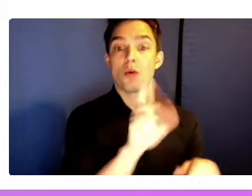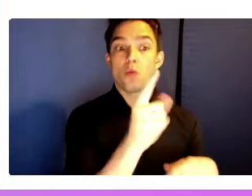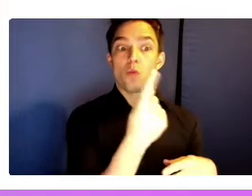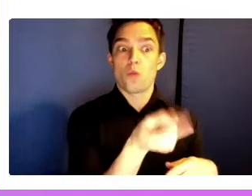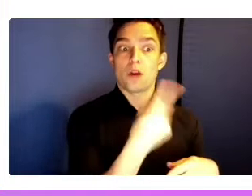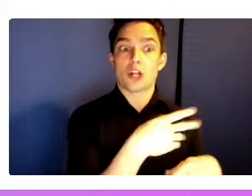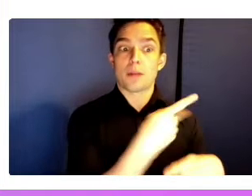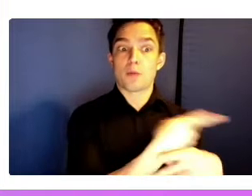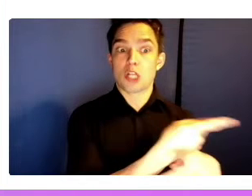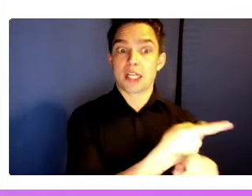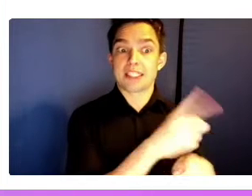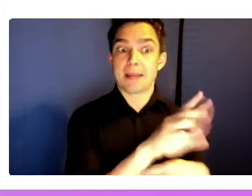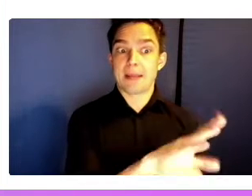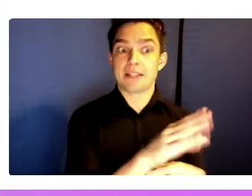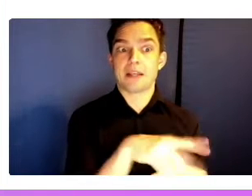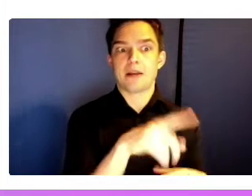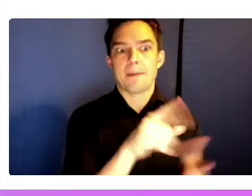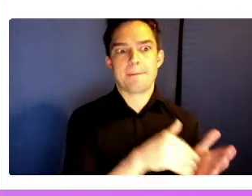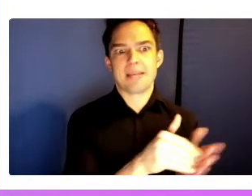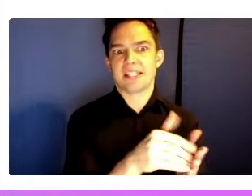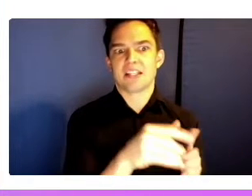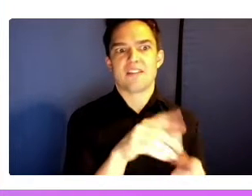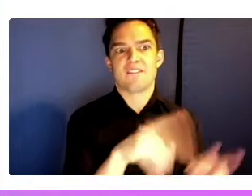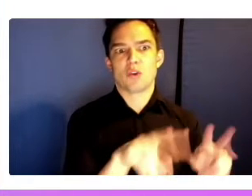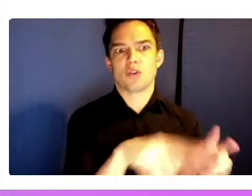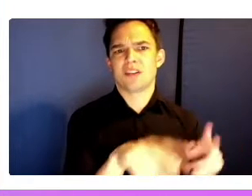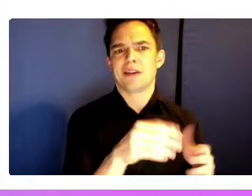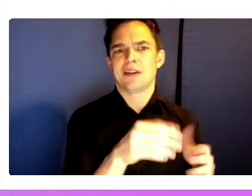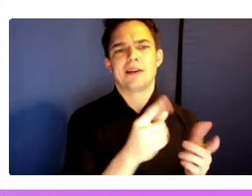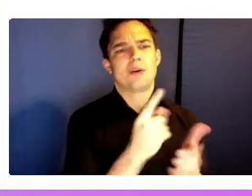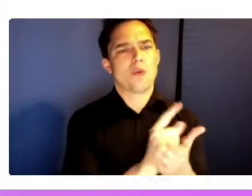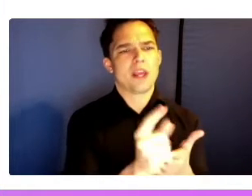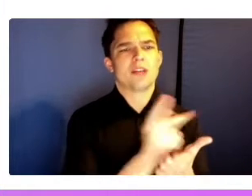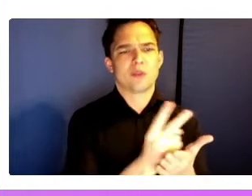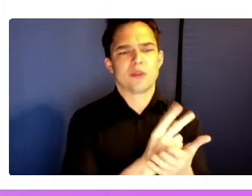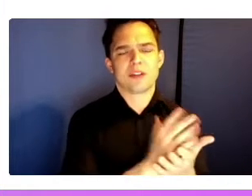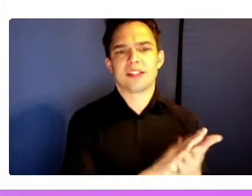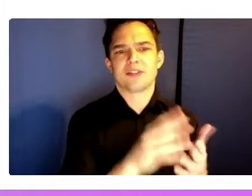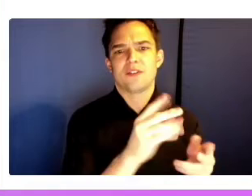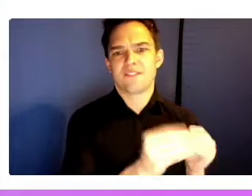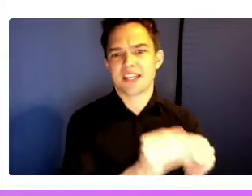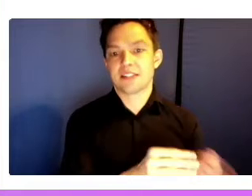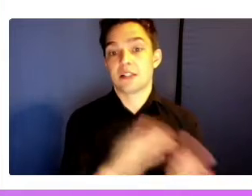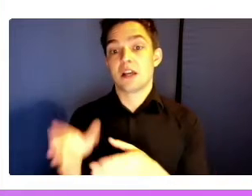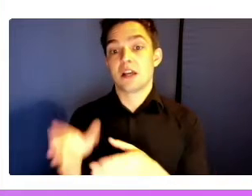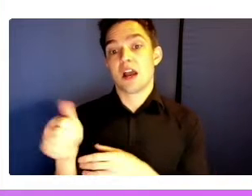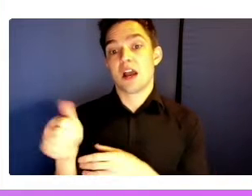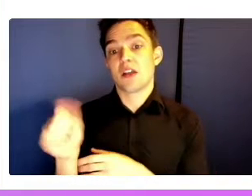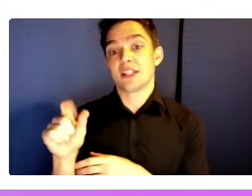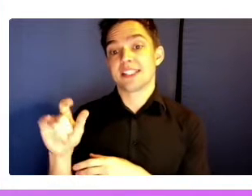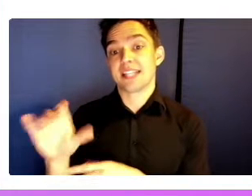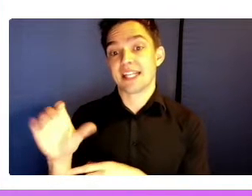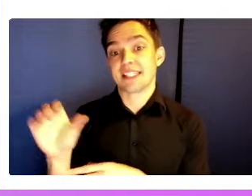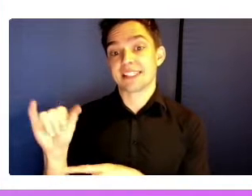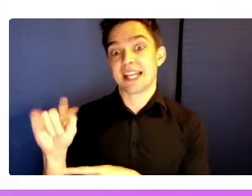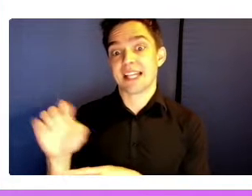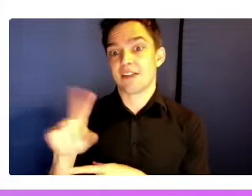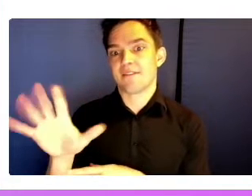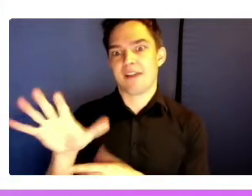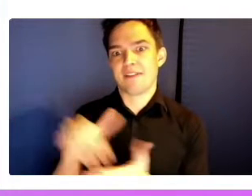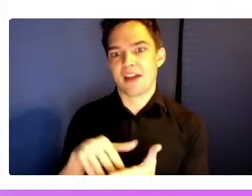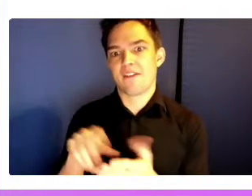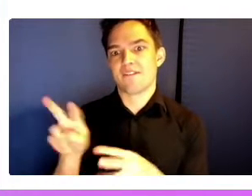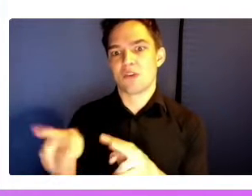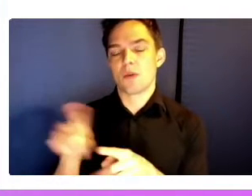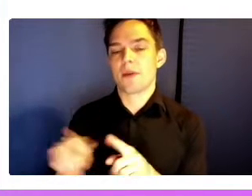like I said, millions of views. It takes weeks to fix this issue. And the other is on the static site. It only has 5,000 views, but it takes minutes